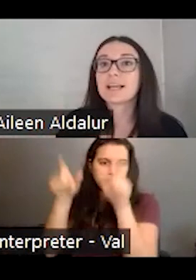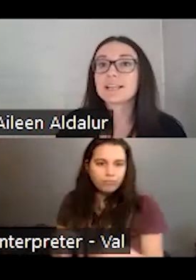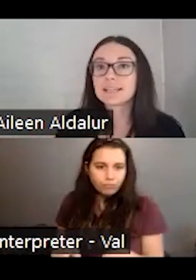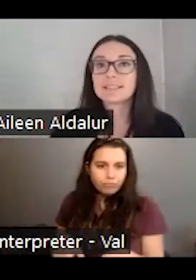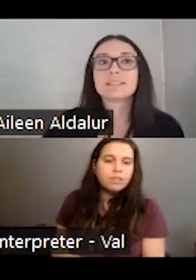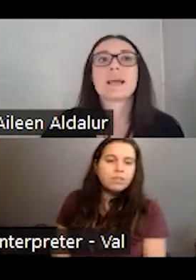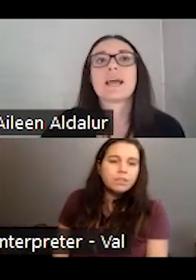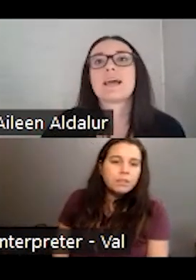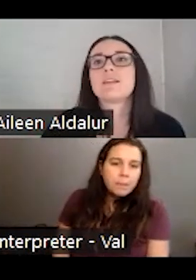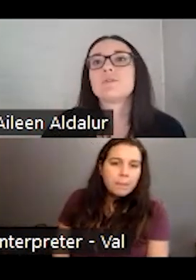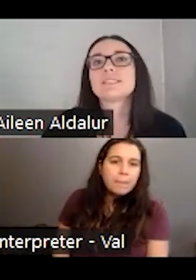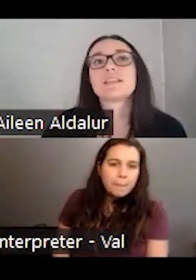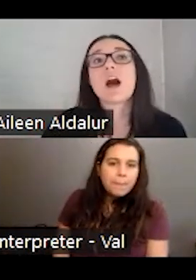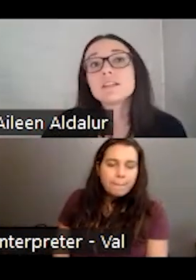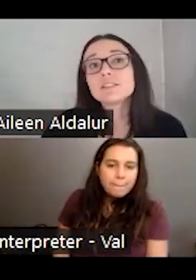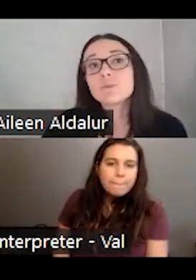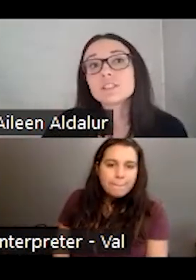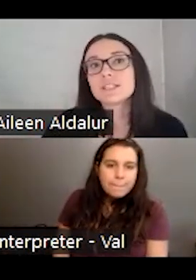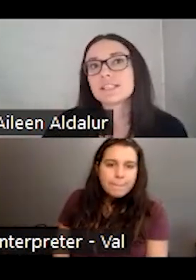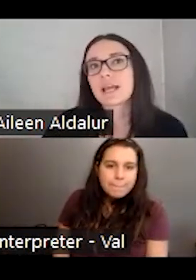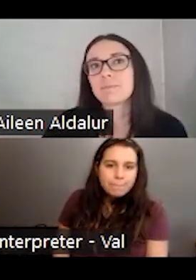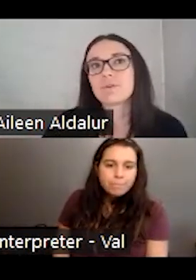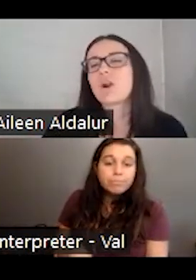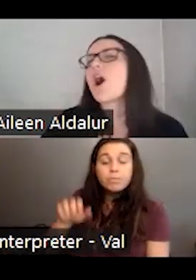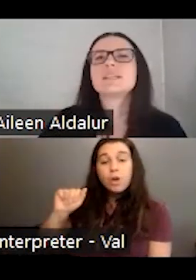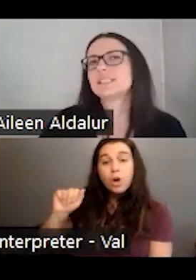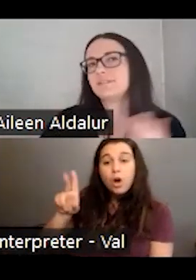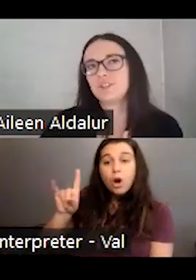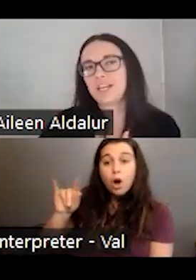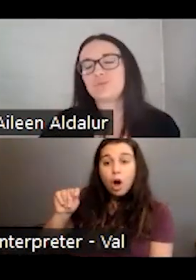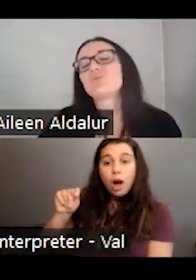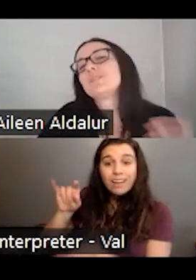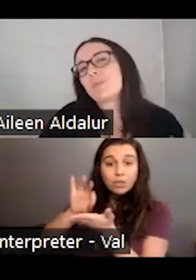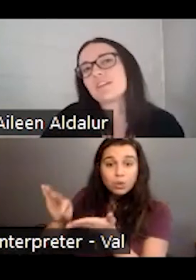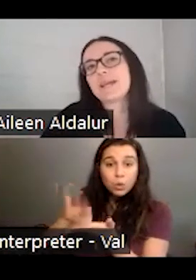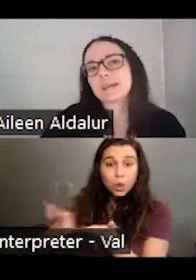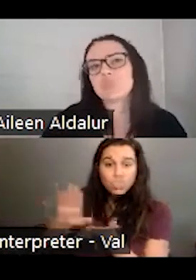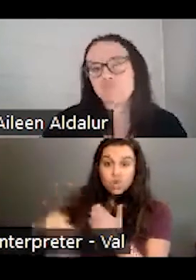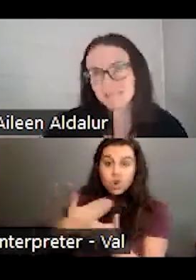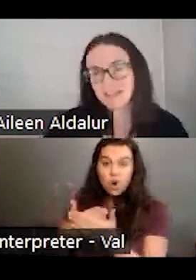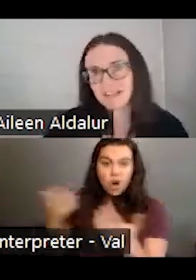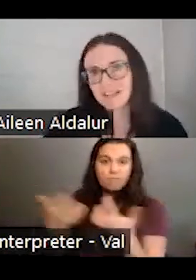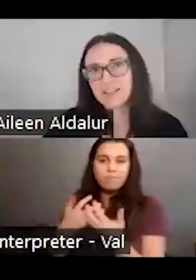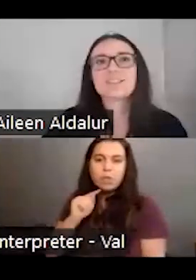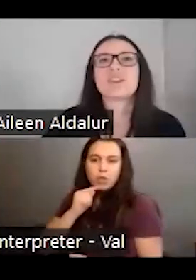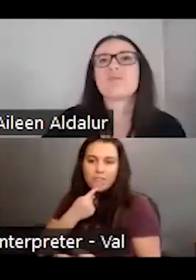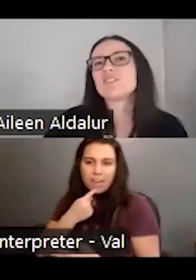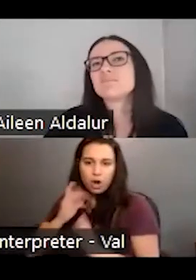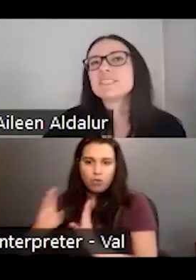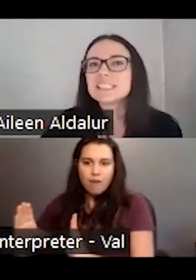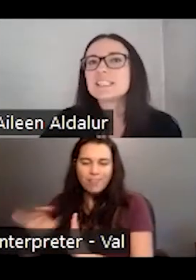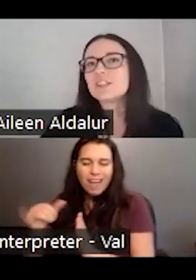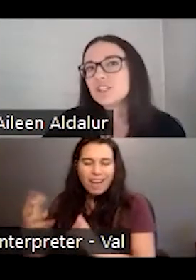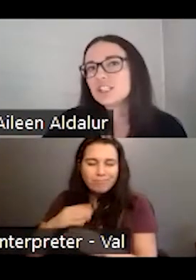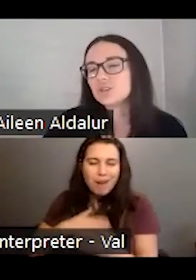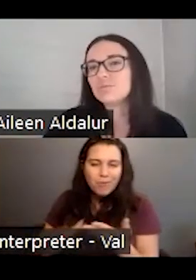measures that I collected. And notice that the audit scores for the sample are all in the severe range, which was part of my inclusion criteria. So they range